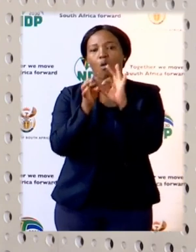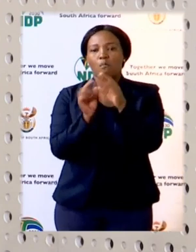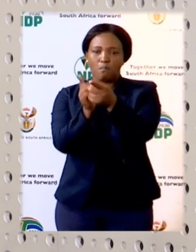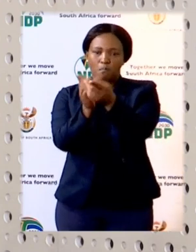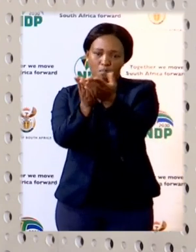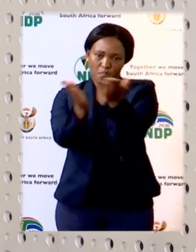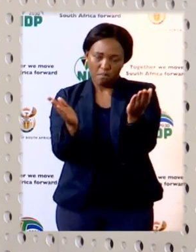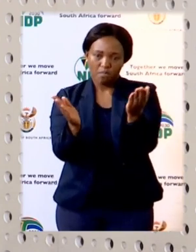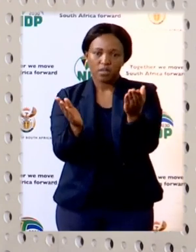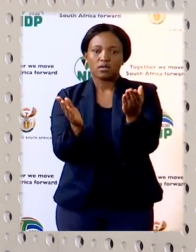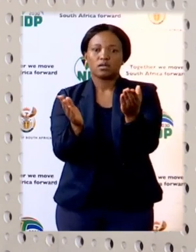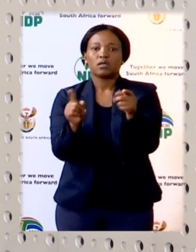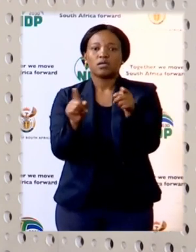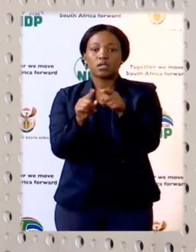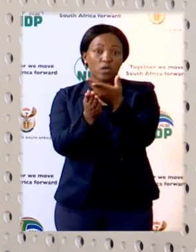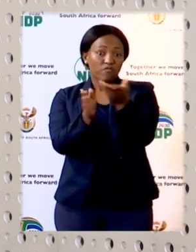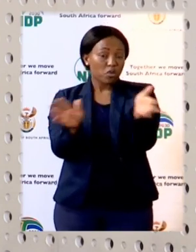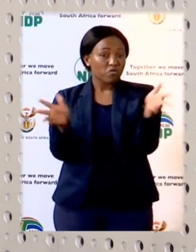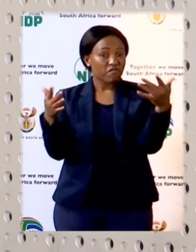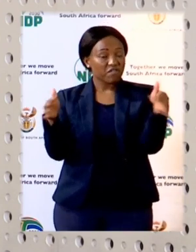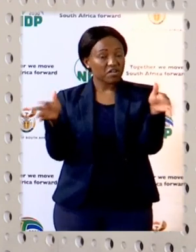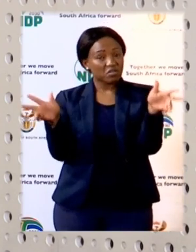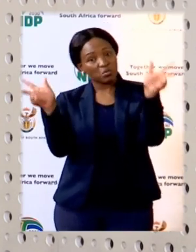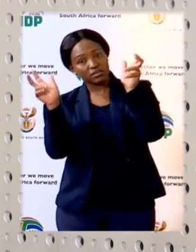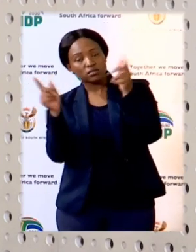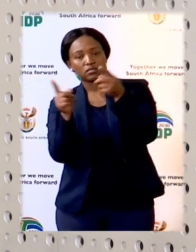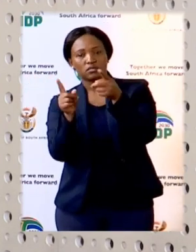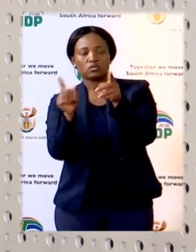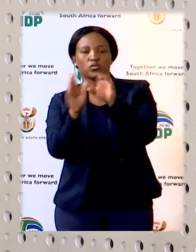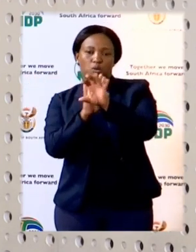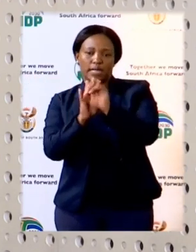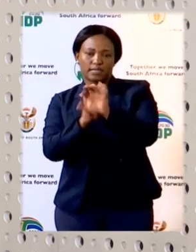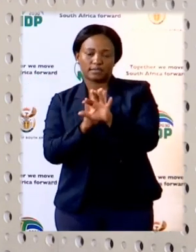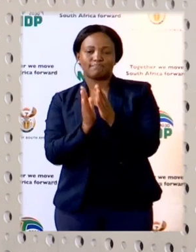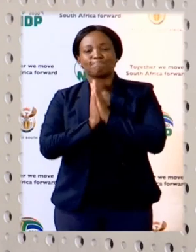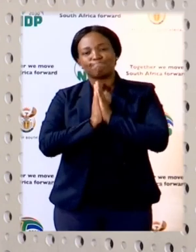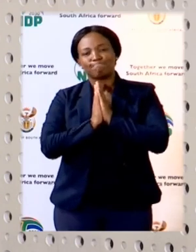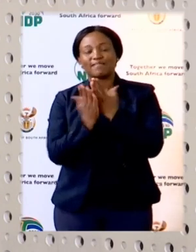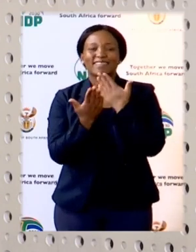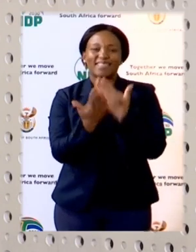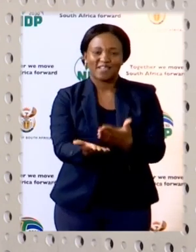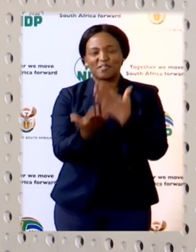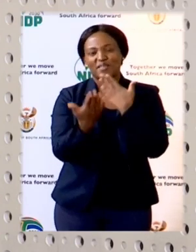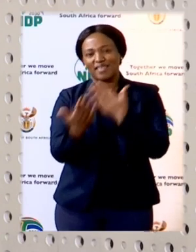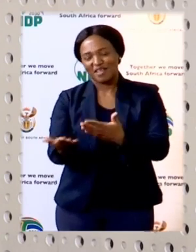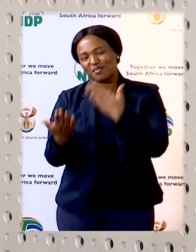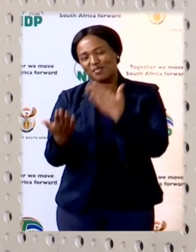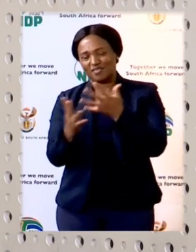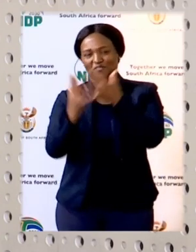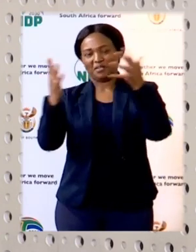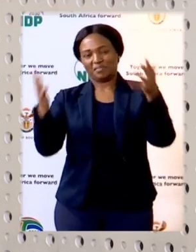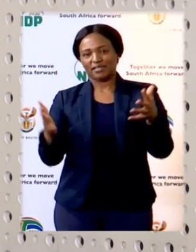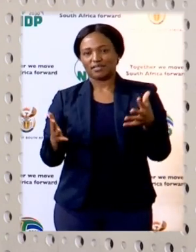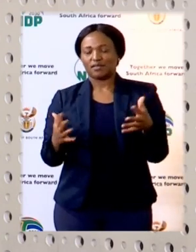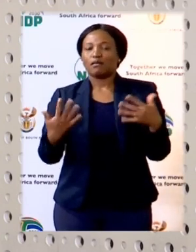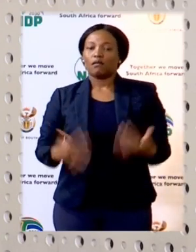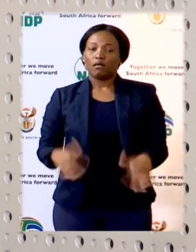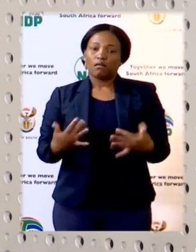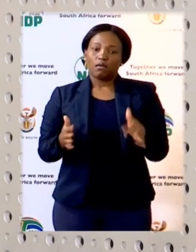Abasemakaya and everybody who has been listening to this broadcast, thank you very much.